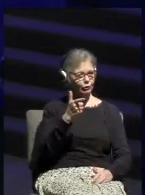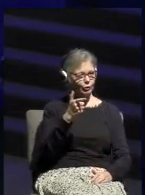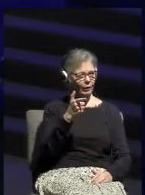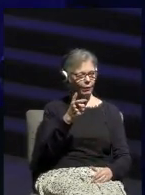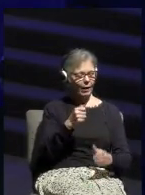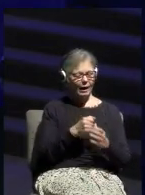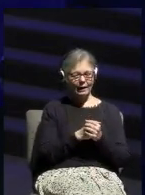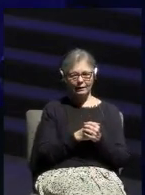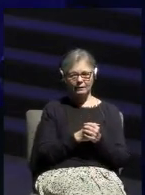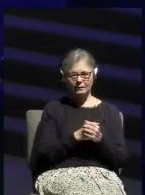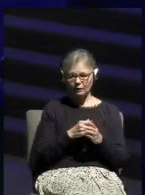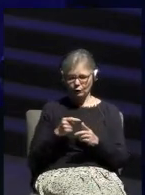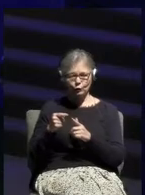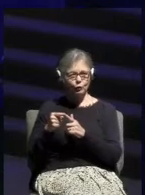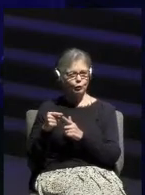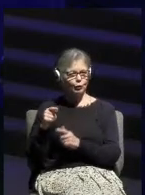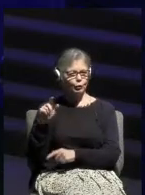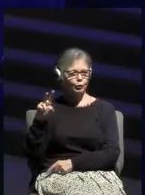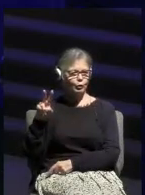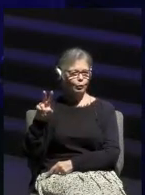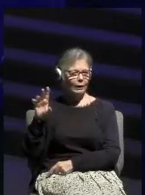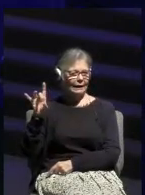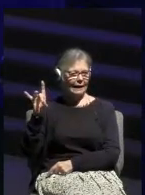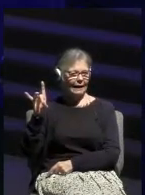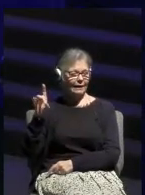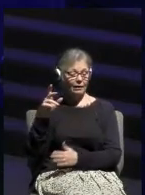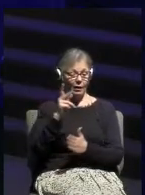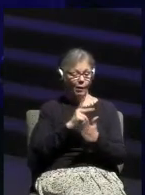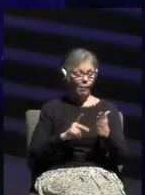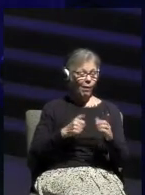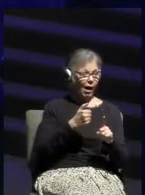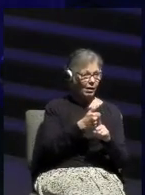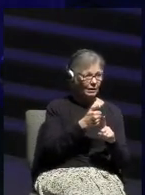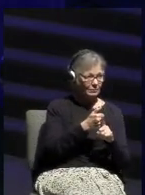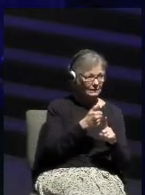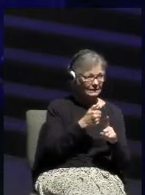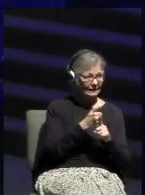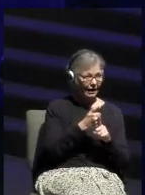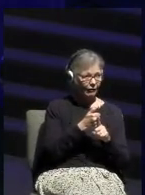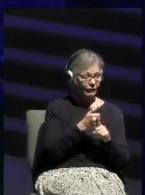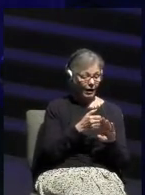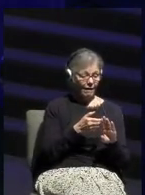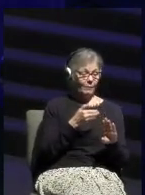and through 28. Paul, who was Saul,